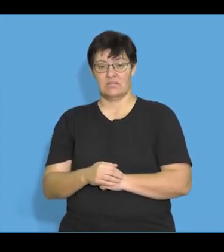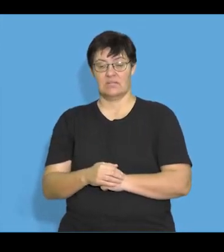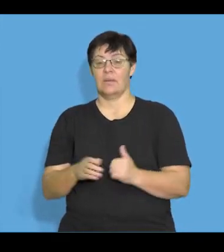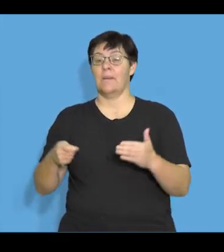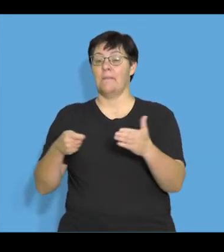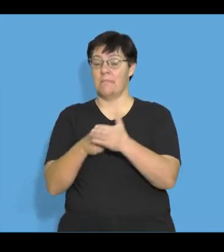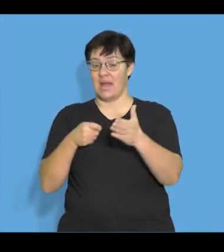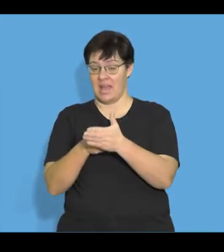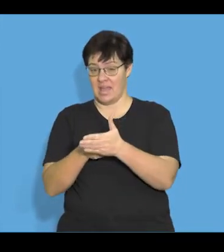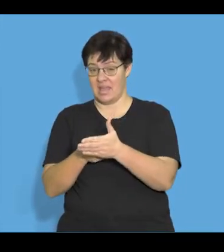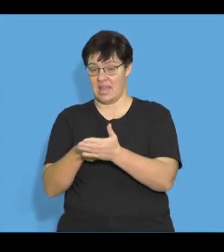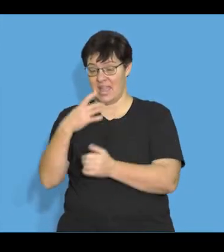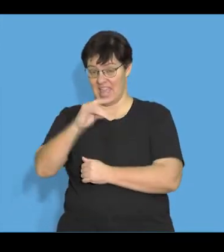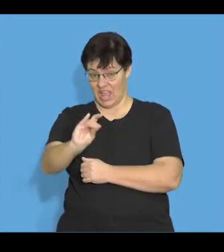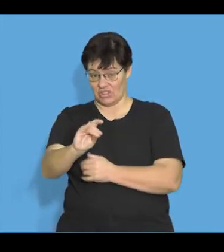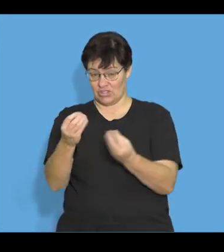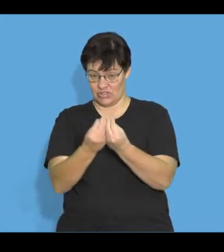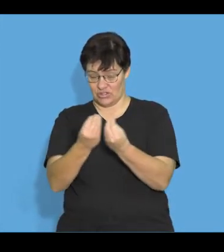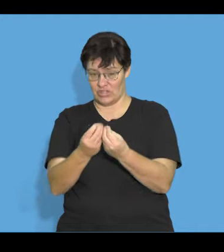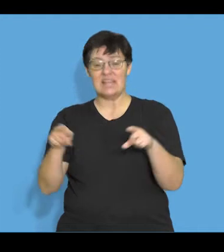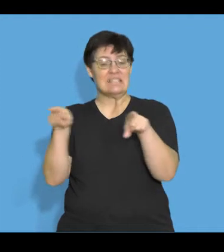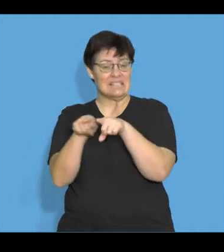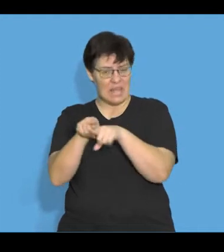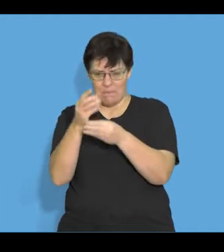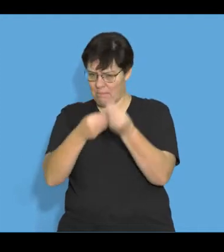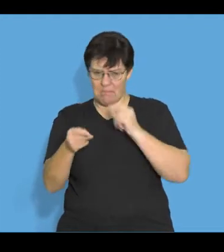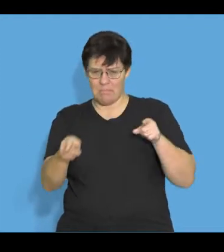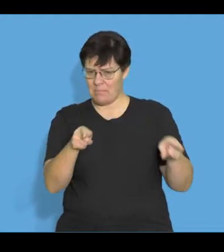bought merchandise for cash. Same transaction.